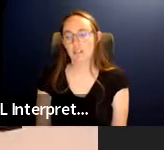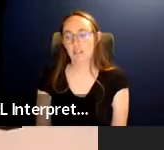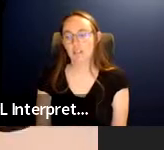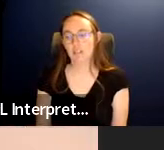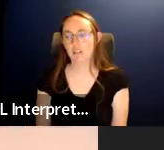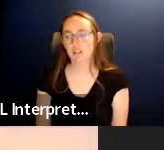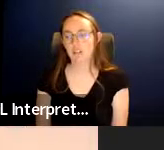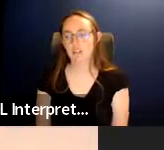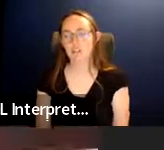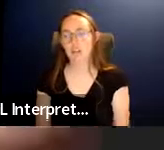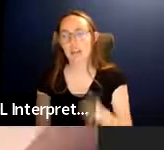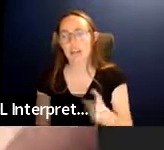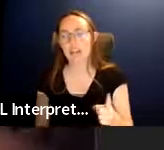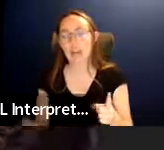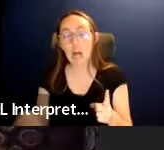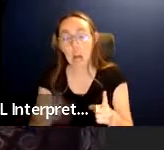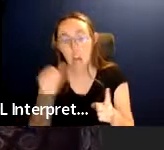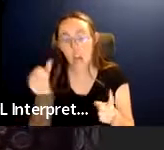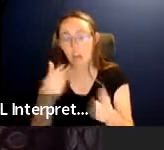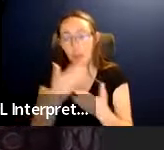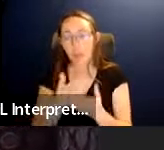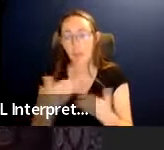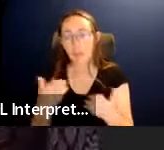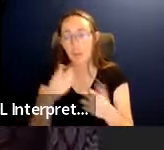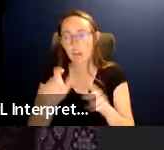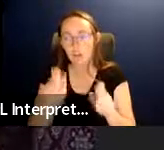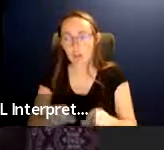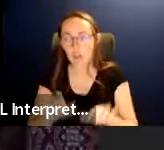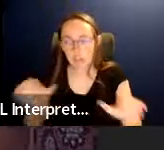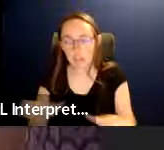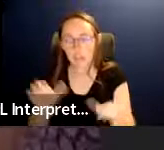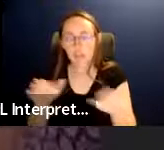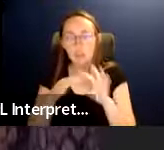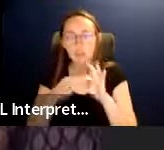do with your pocket Eileen.